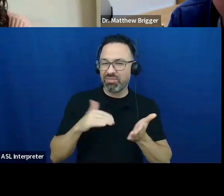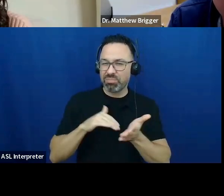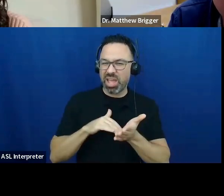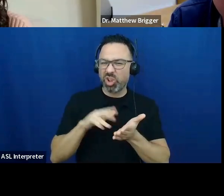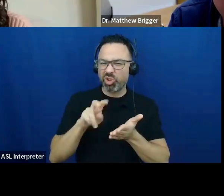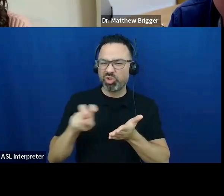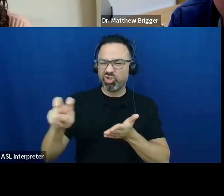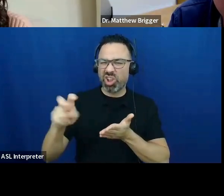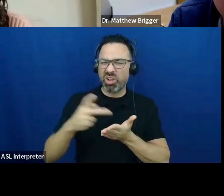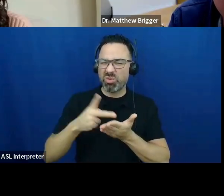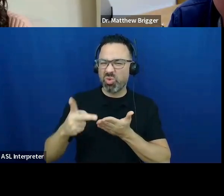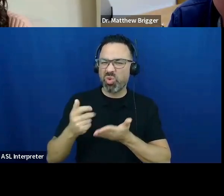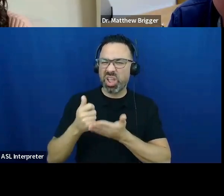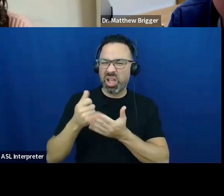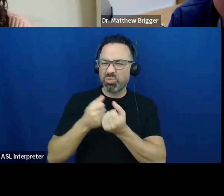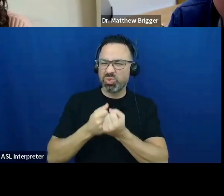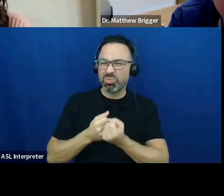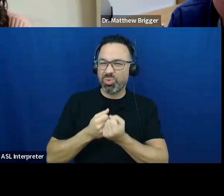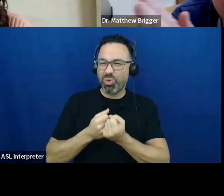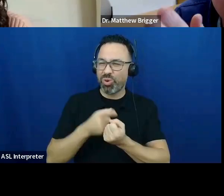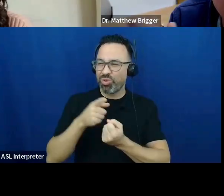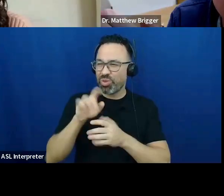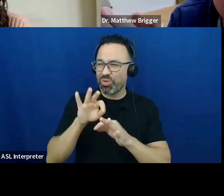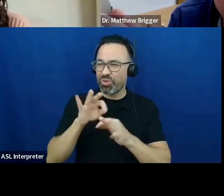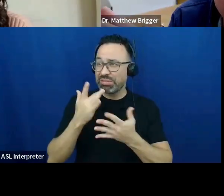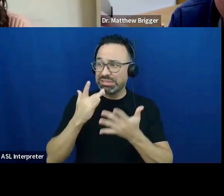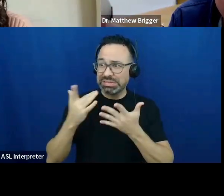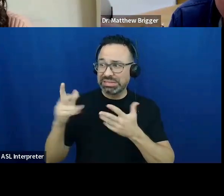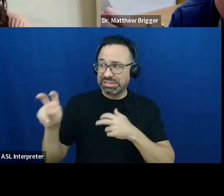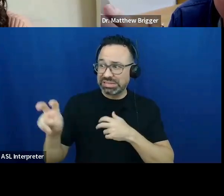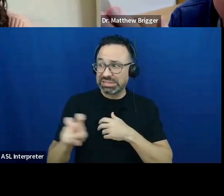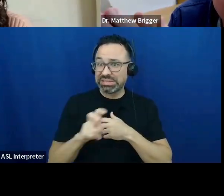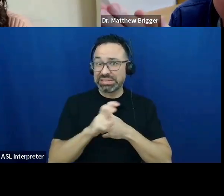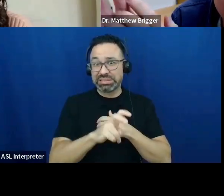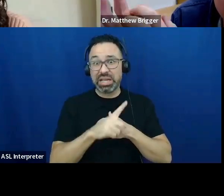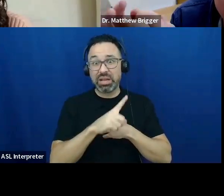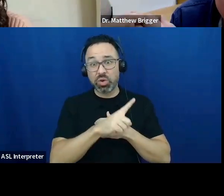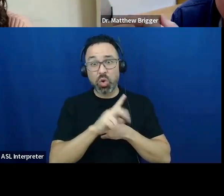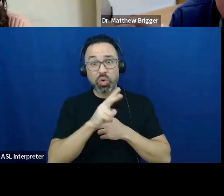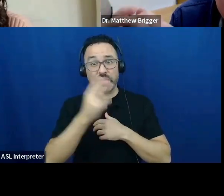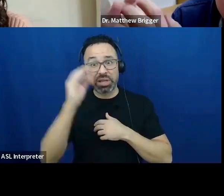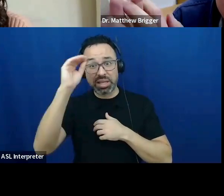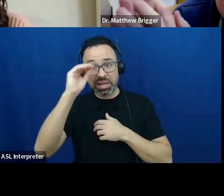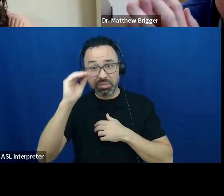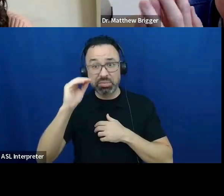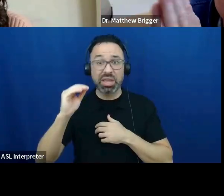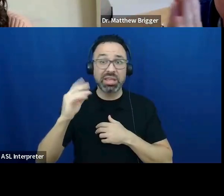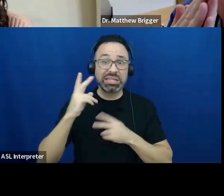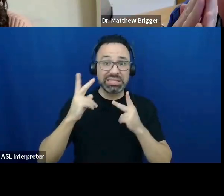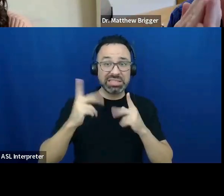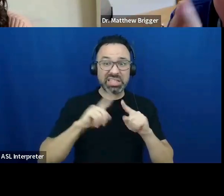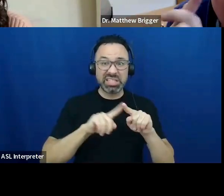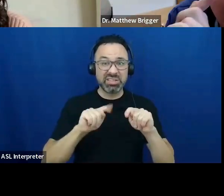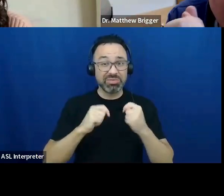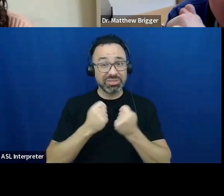helps support families that are having to do travel to get second opinions or see teams like